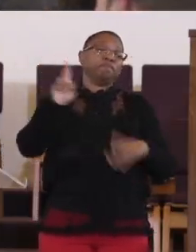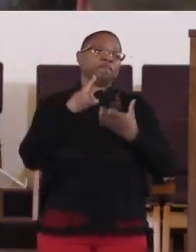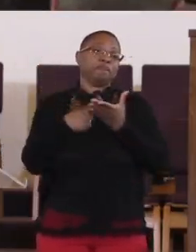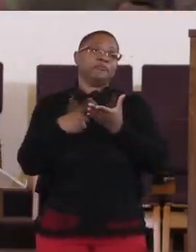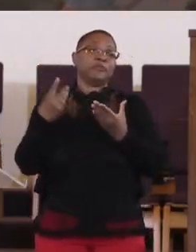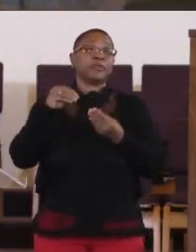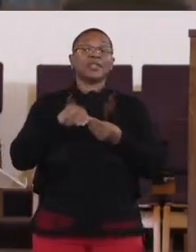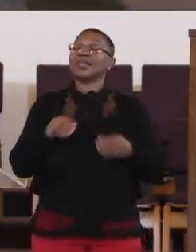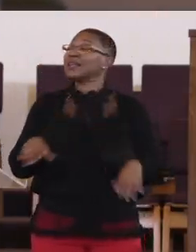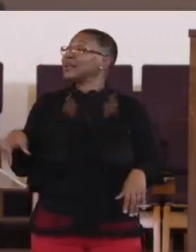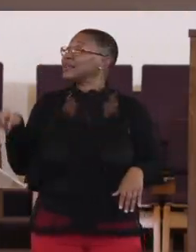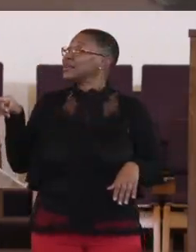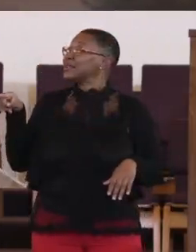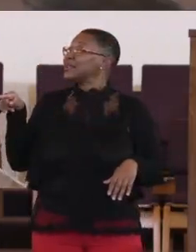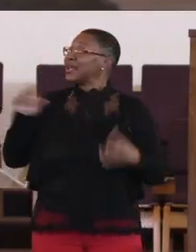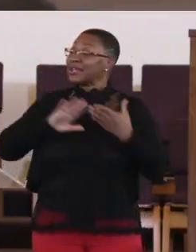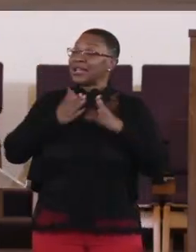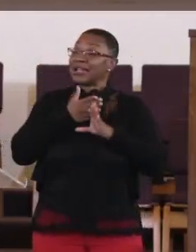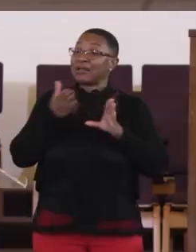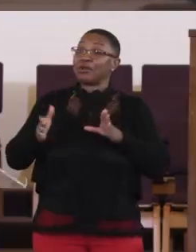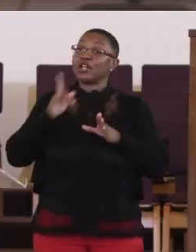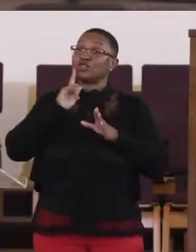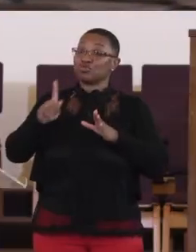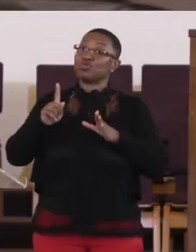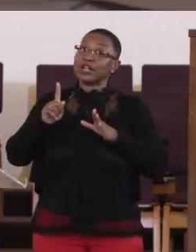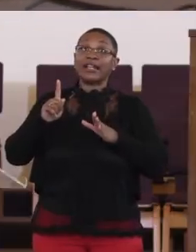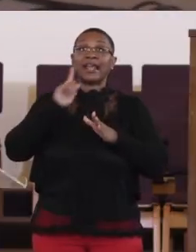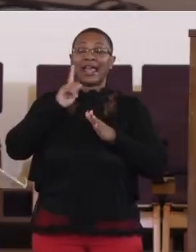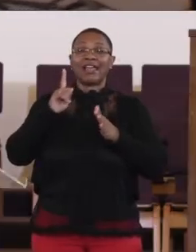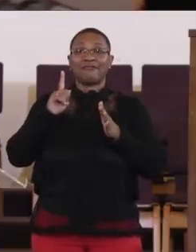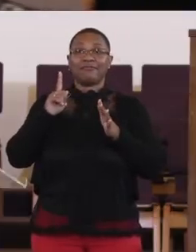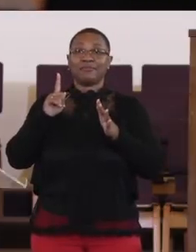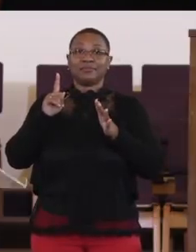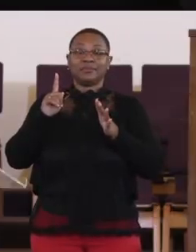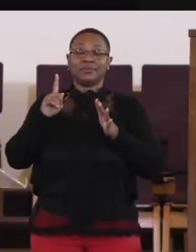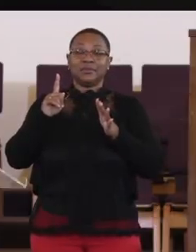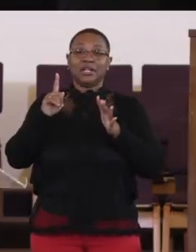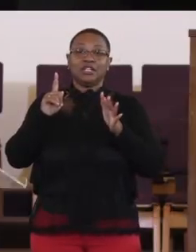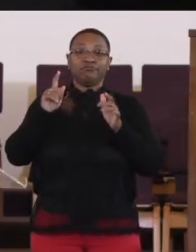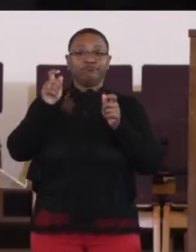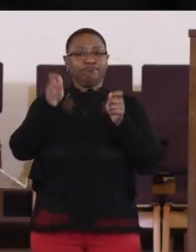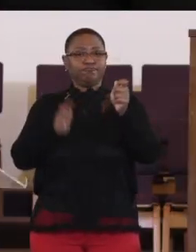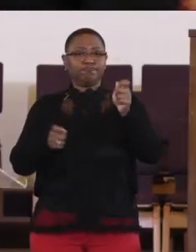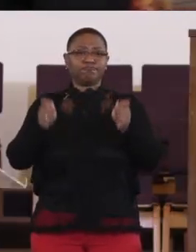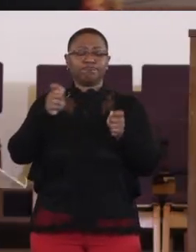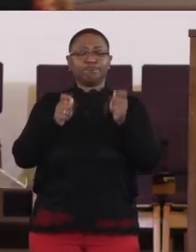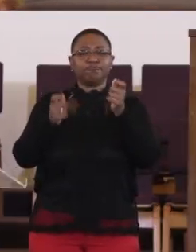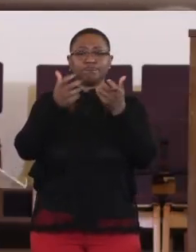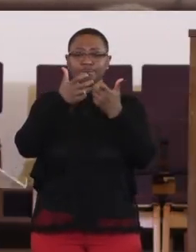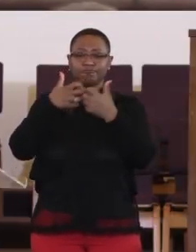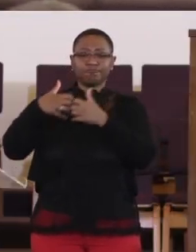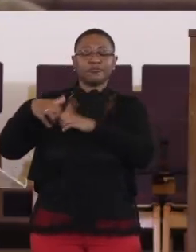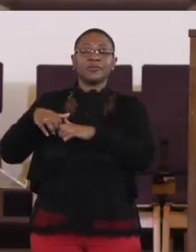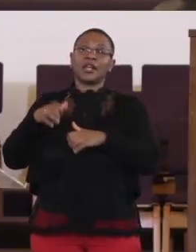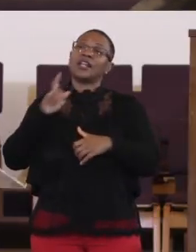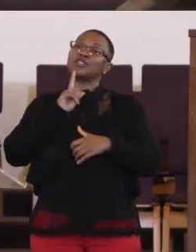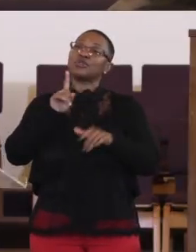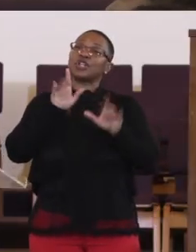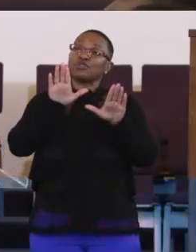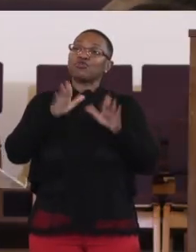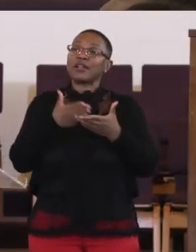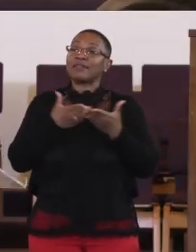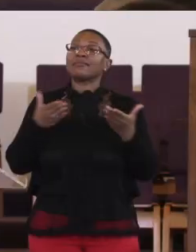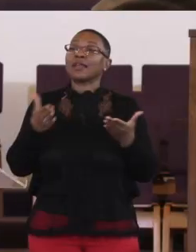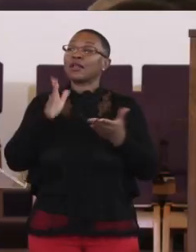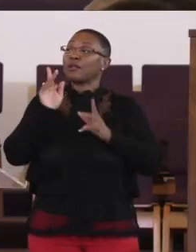This is the neighborhoods have been shaping the solar field look and the like, and that's the great thing. I